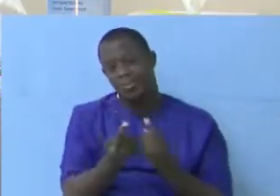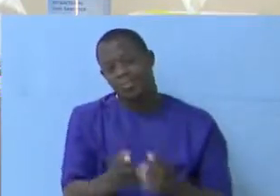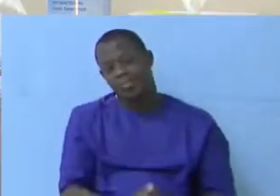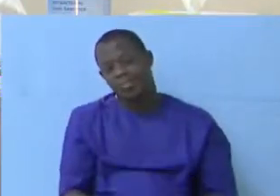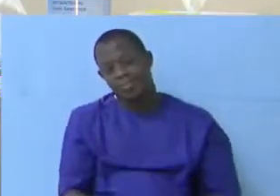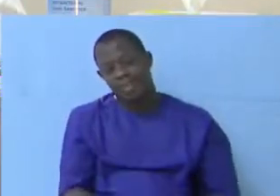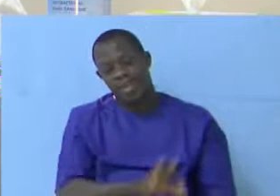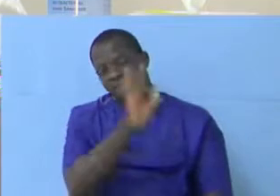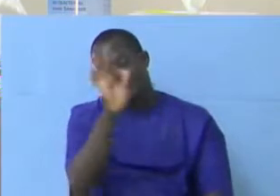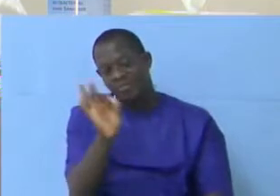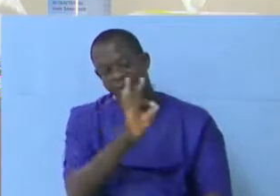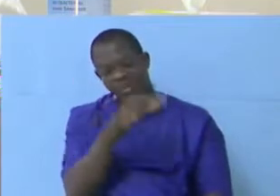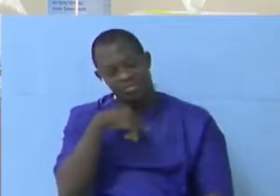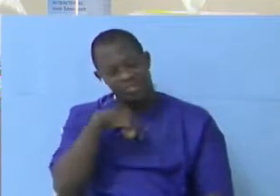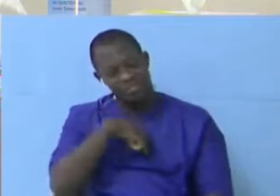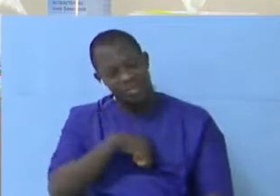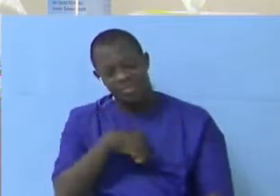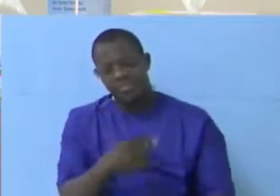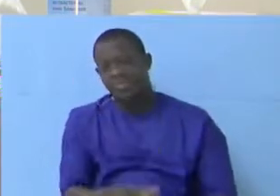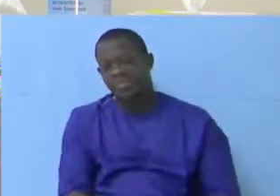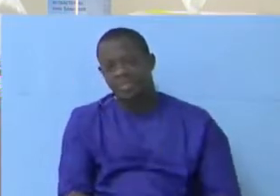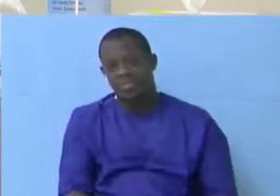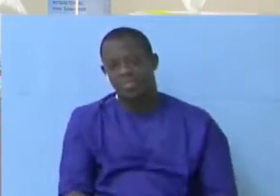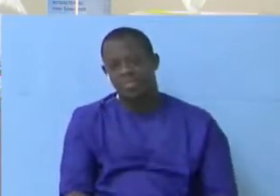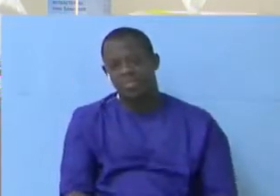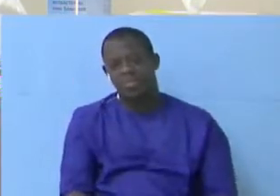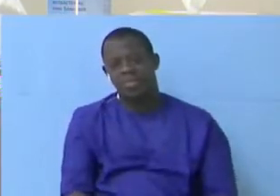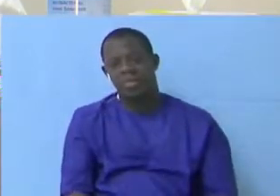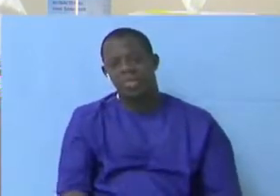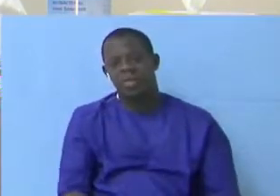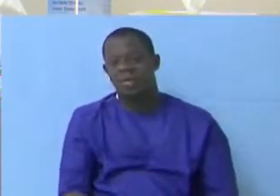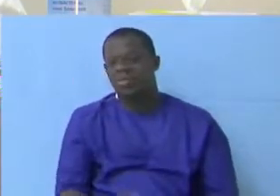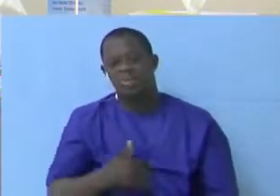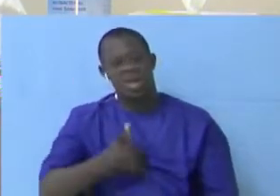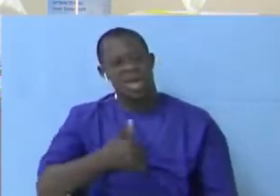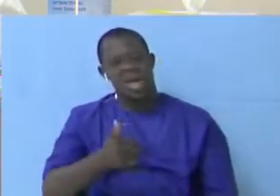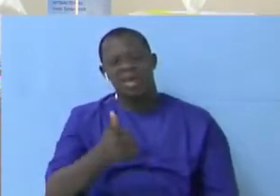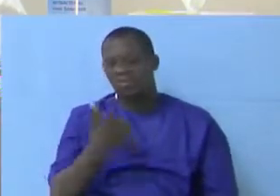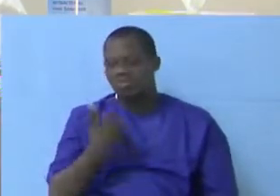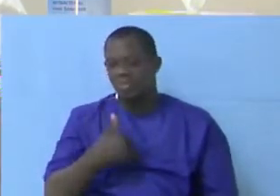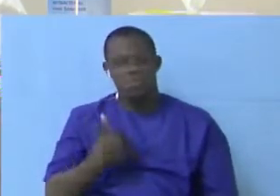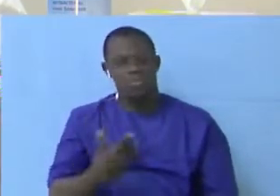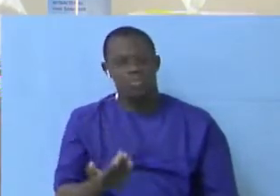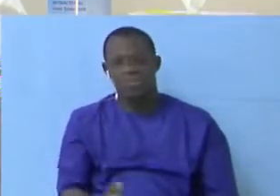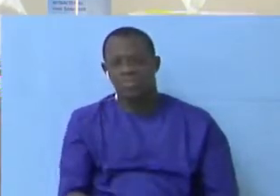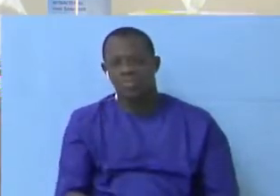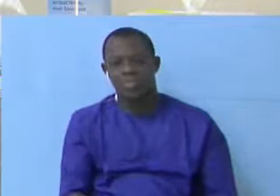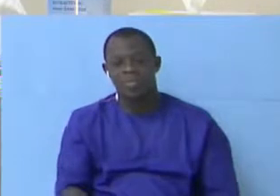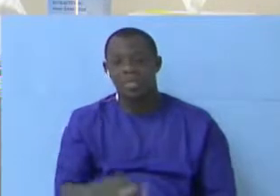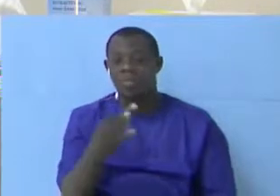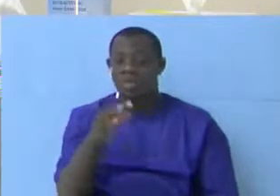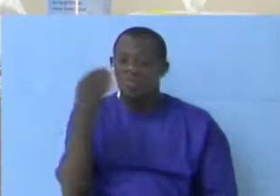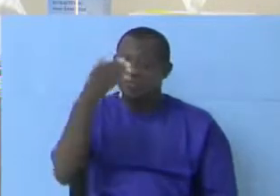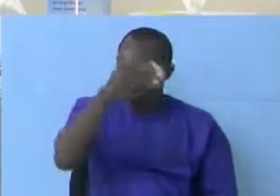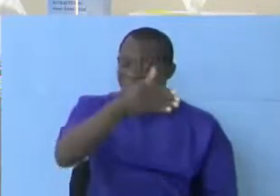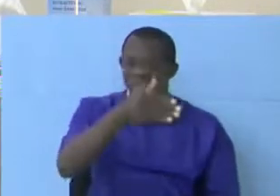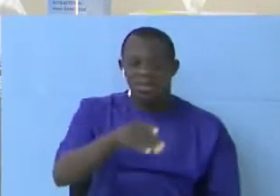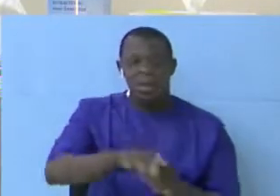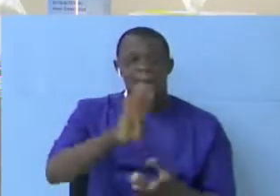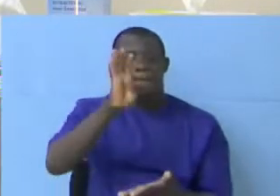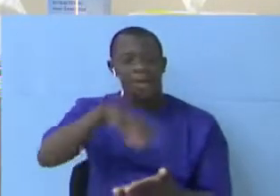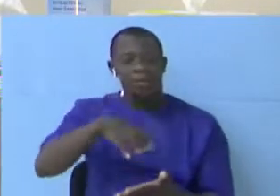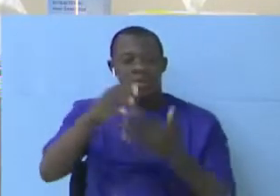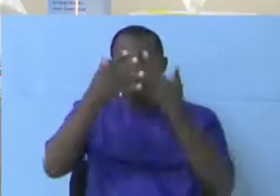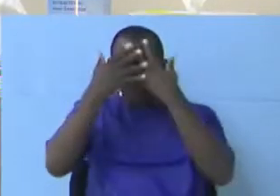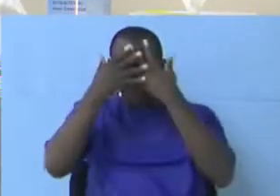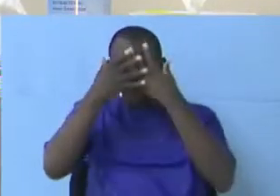Very sad indeed. Very decent people. I've been to Mile 2. It's bad. It's bad.